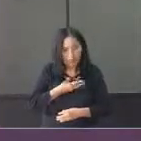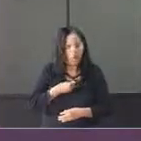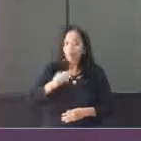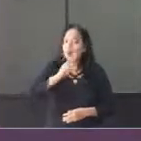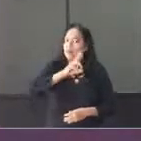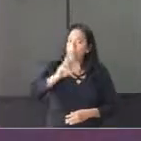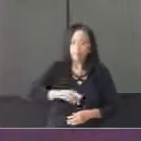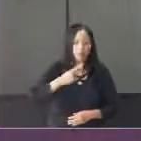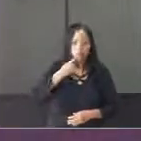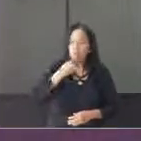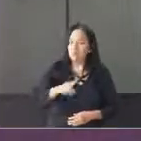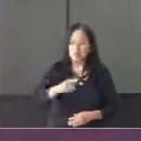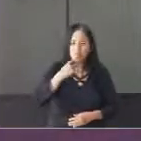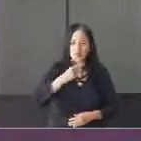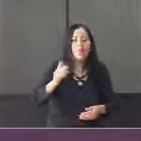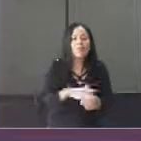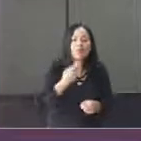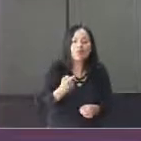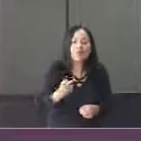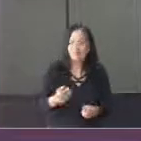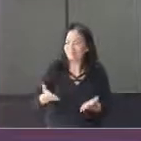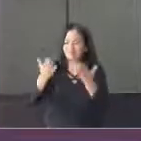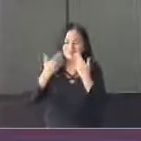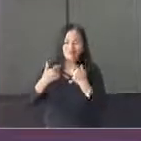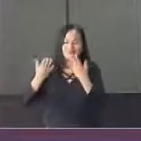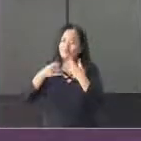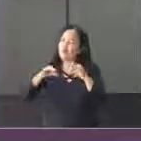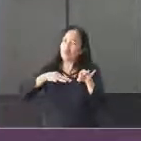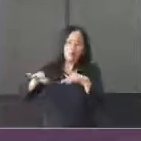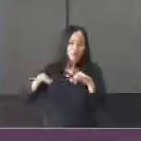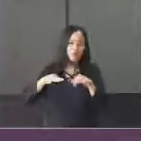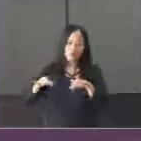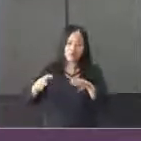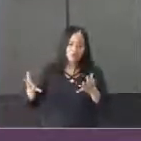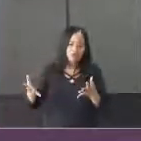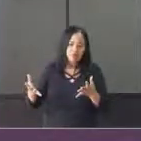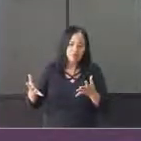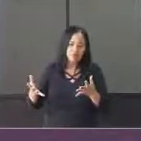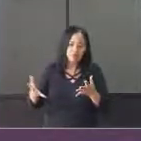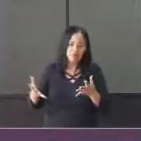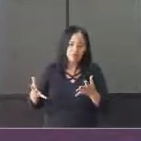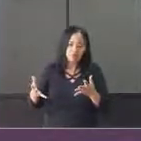file a claim because they don't have job